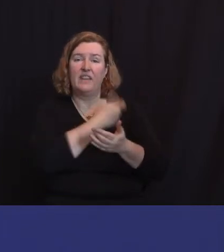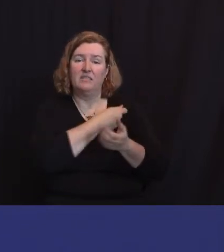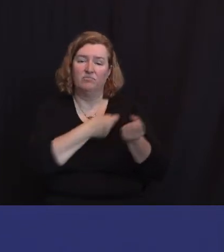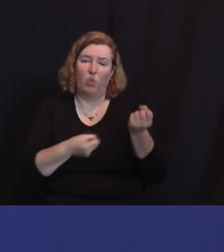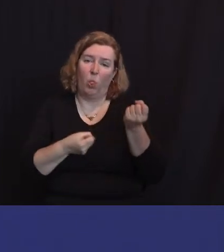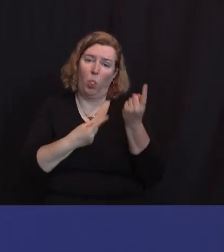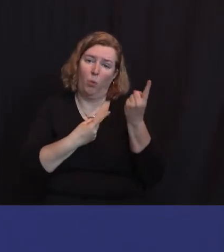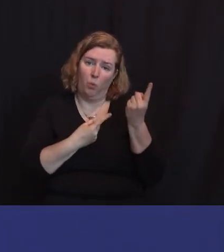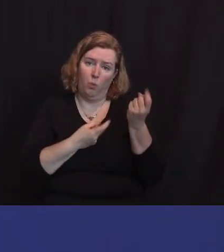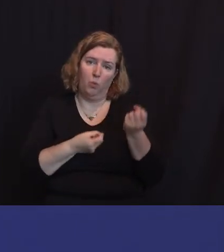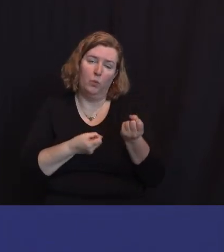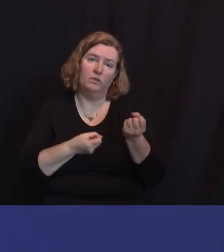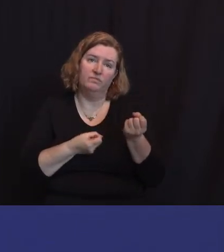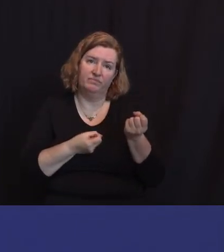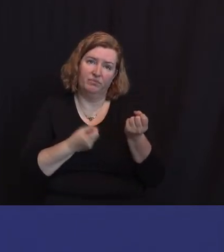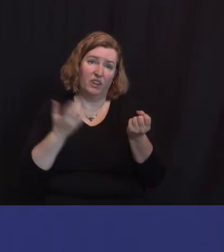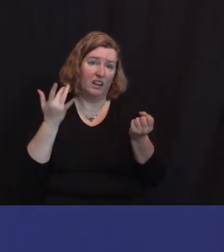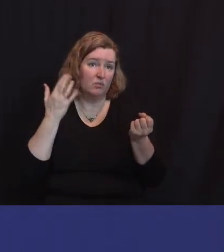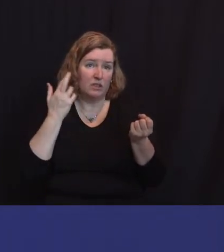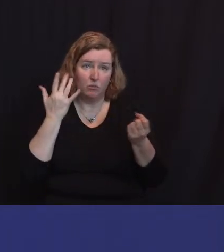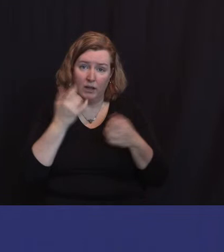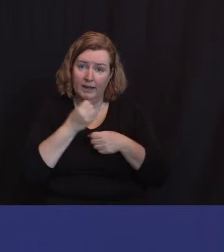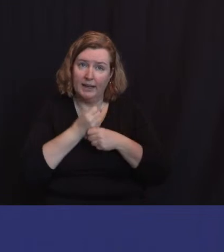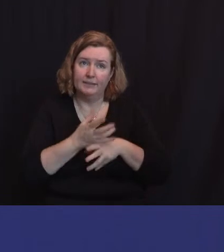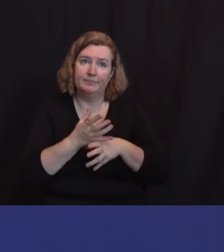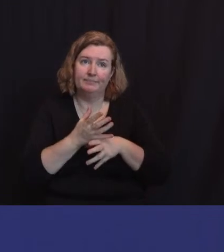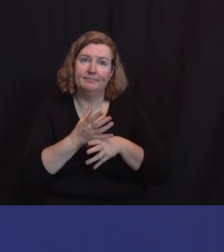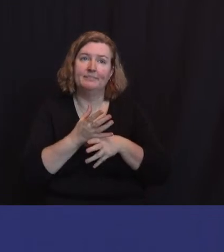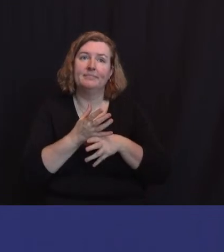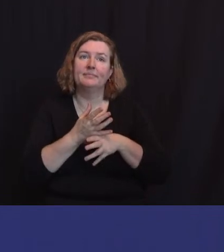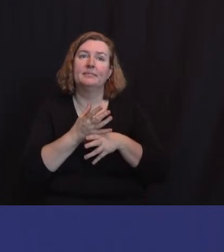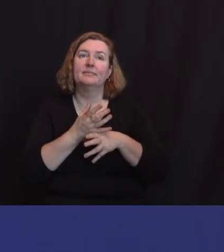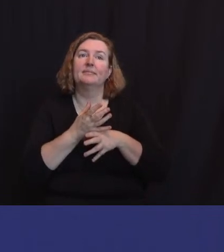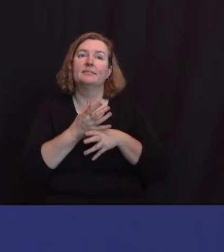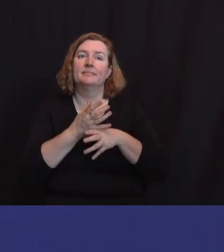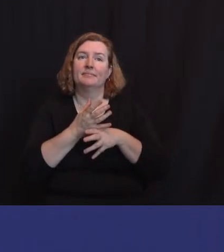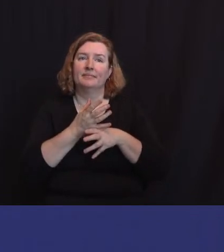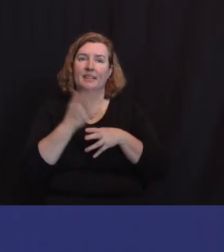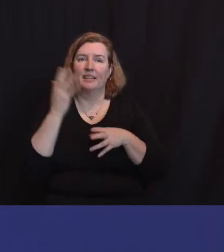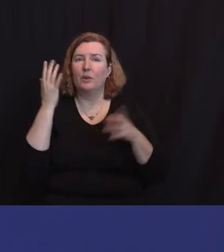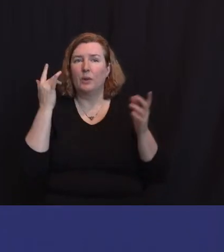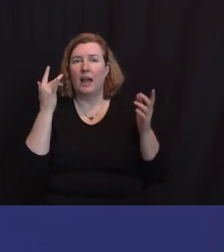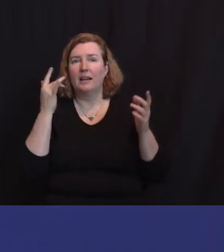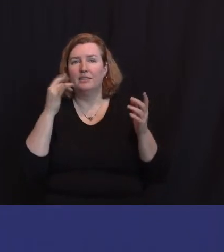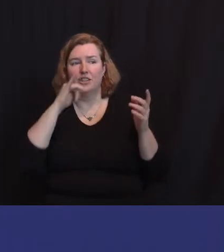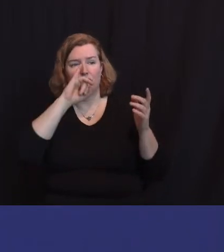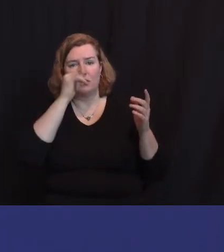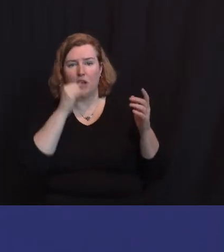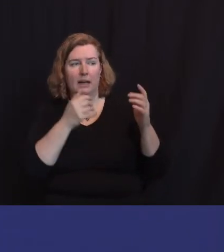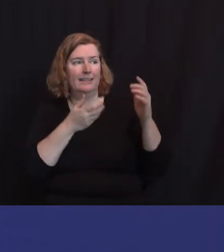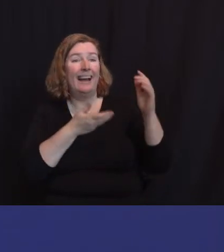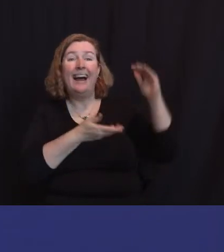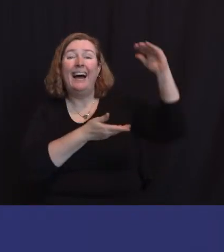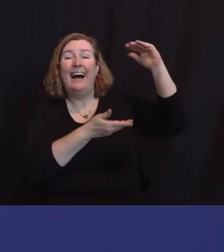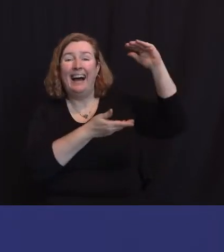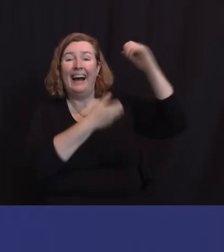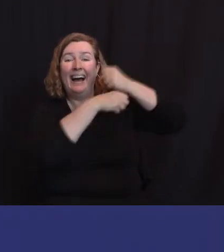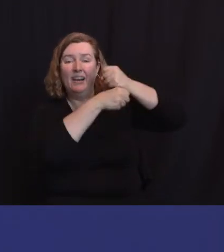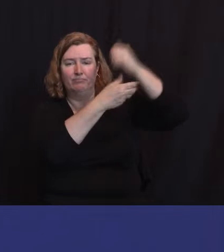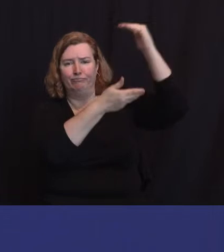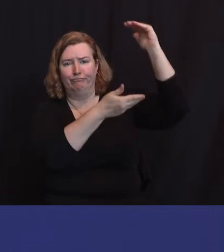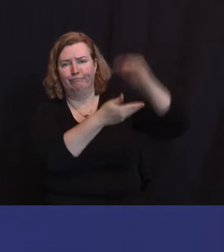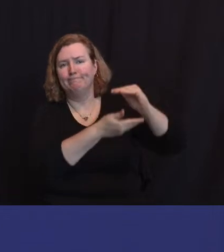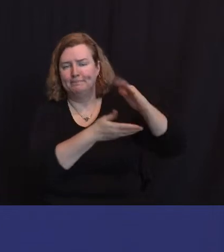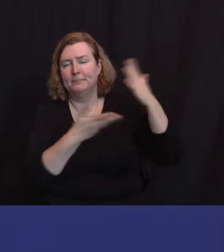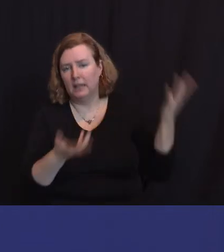the causality, but our guess is that it's got to be somewhat related to that. Judy reminds me that all of our J&J supplies so far have come